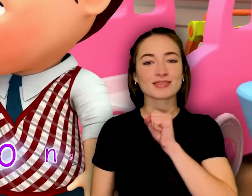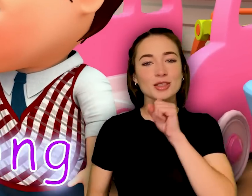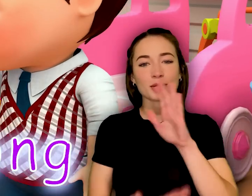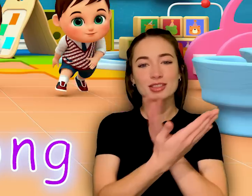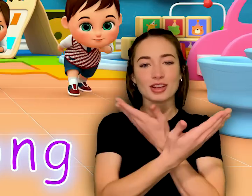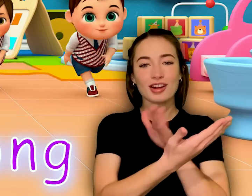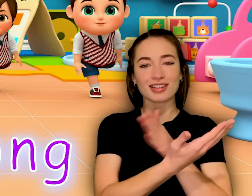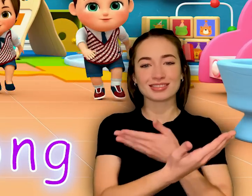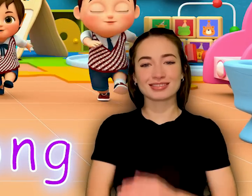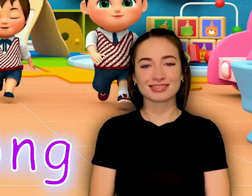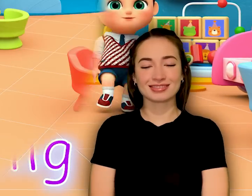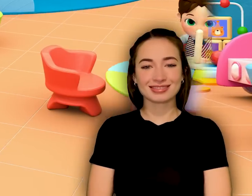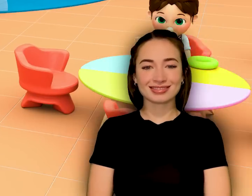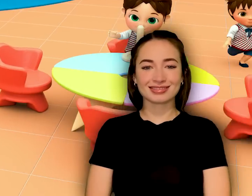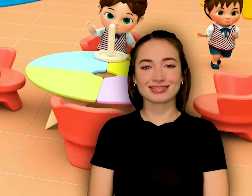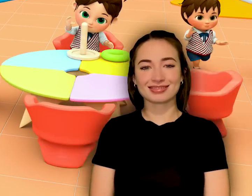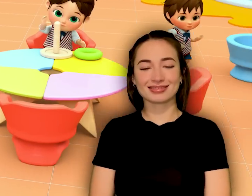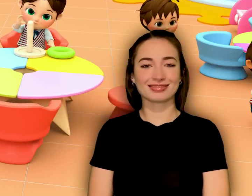do ice cream